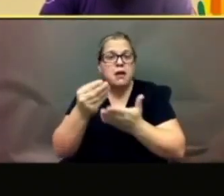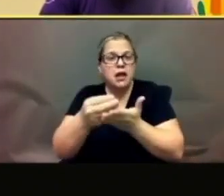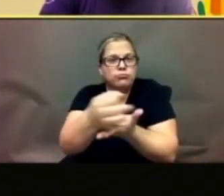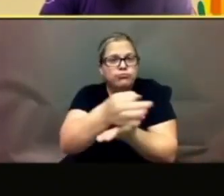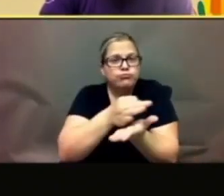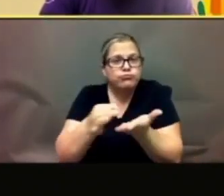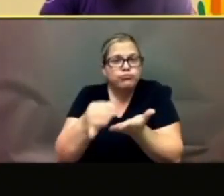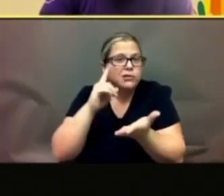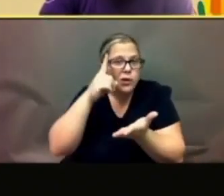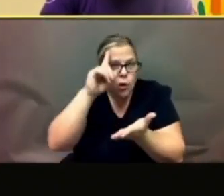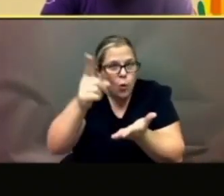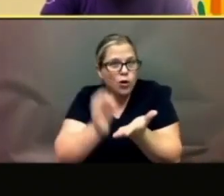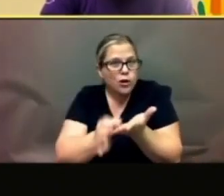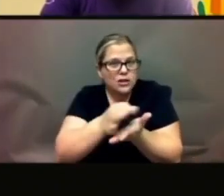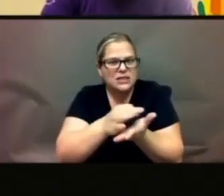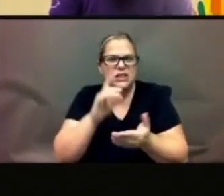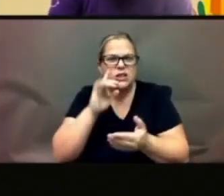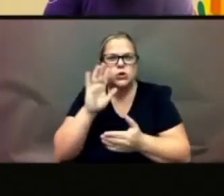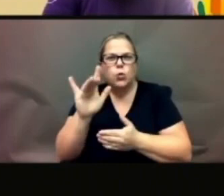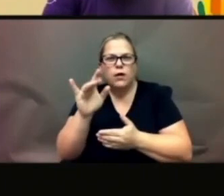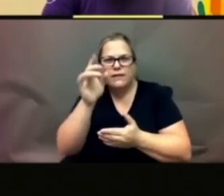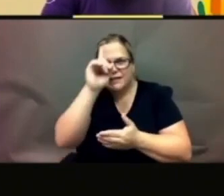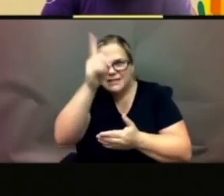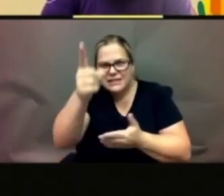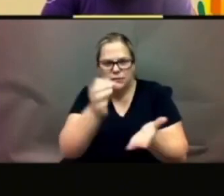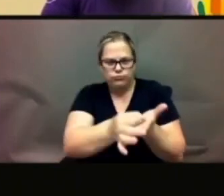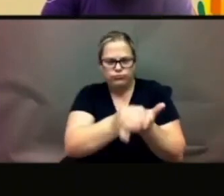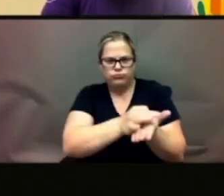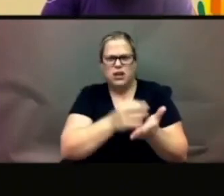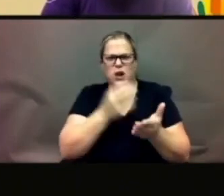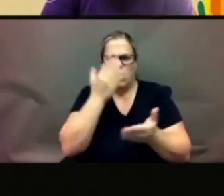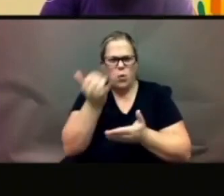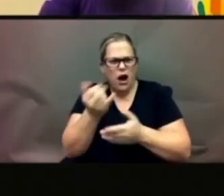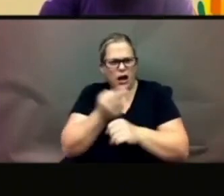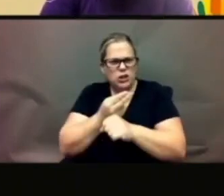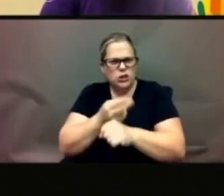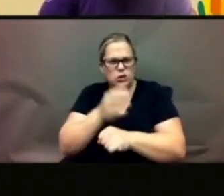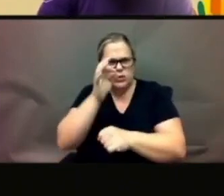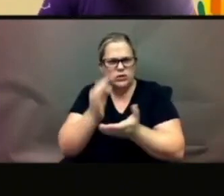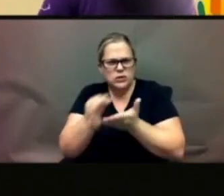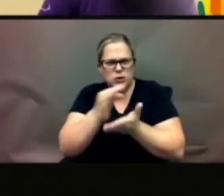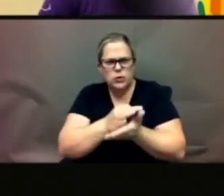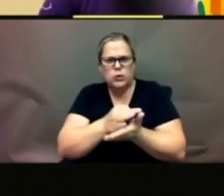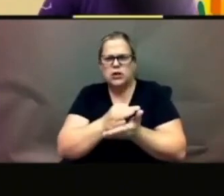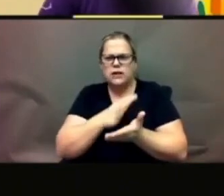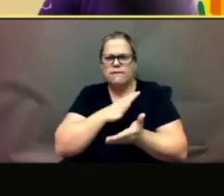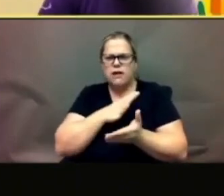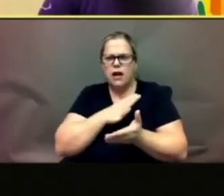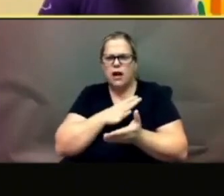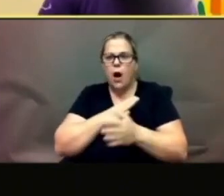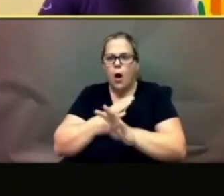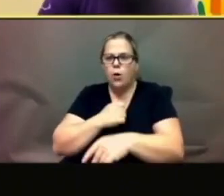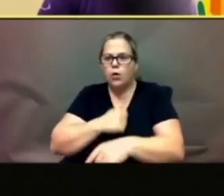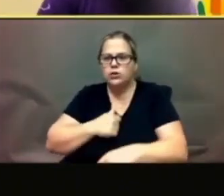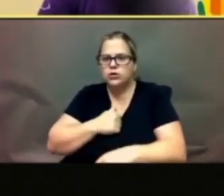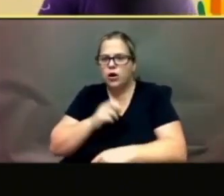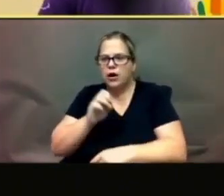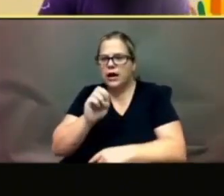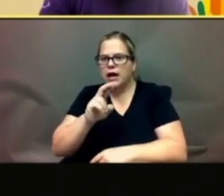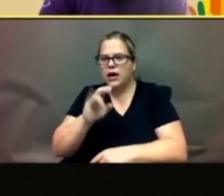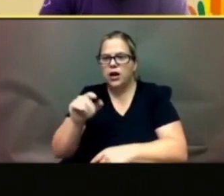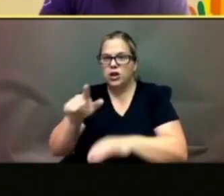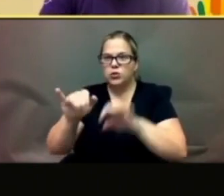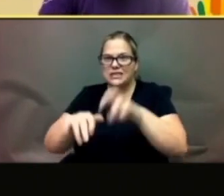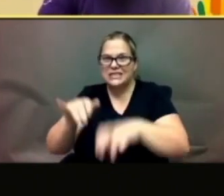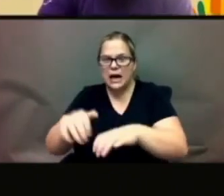take two quarters, those quarters are conductive. Eric, can you mute when you're Ooh, when you're sorry not about talking? that. Well, your typing sound